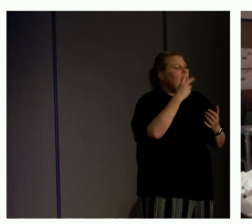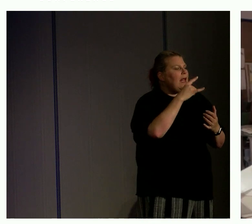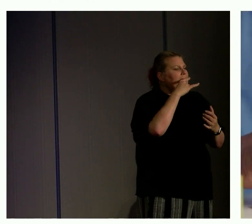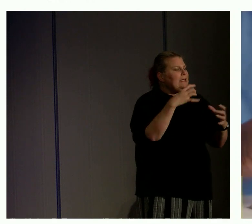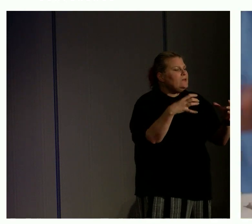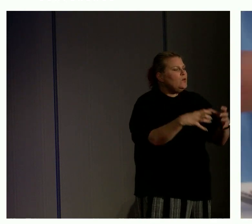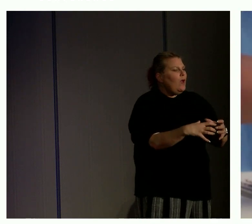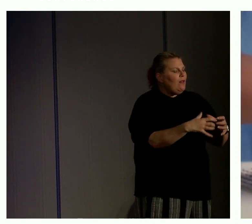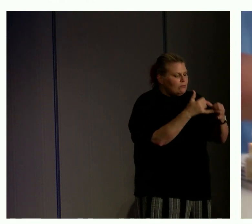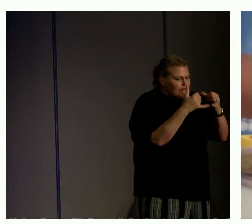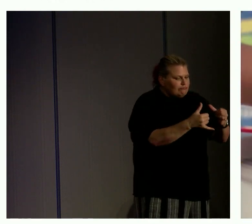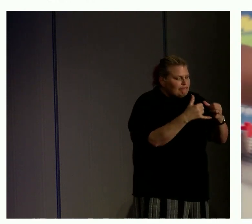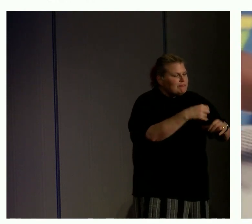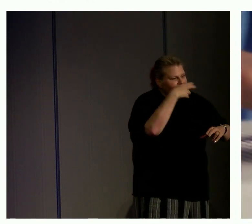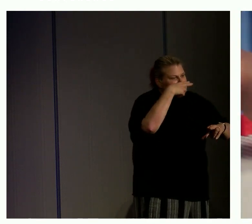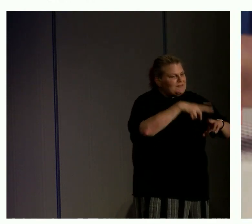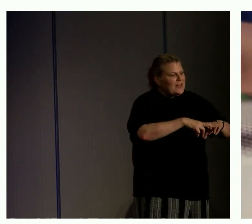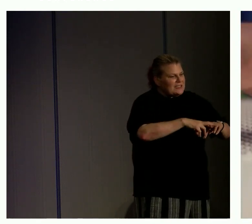fun.